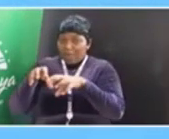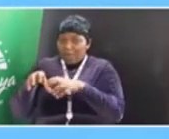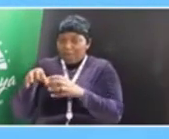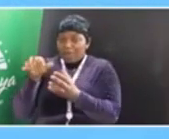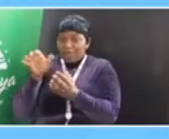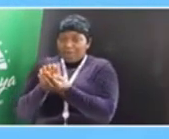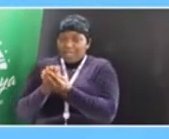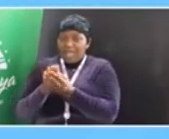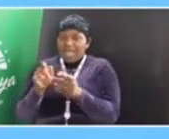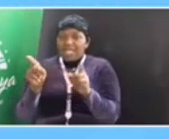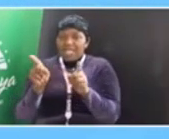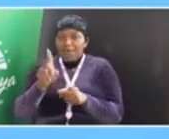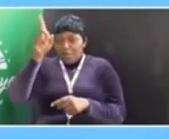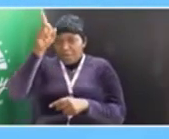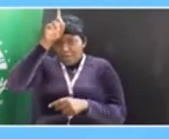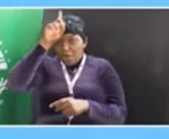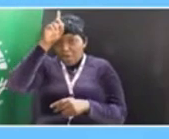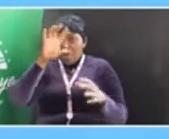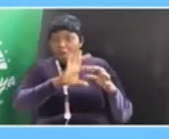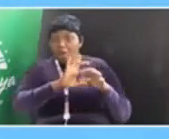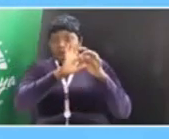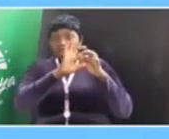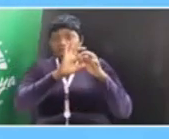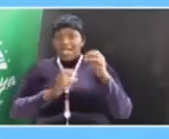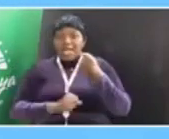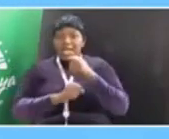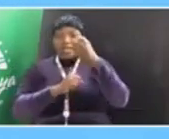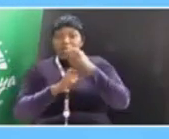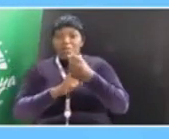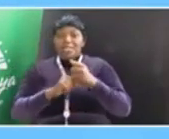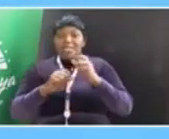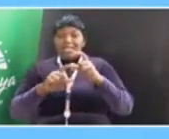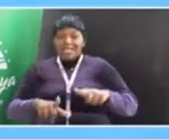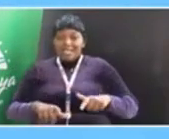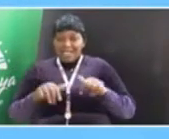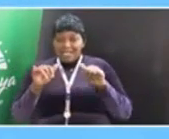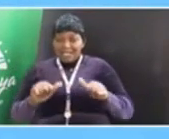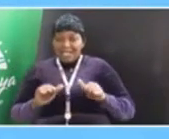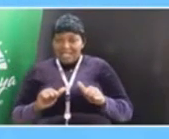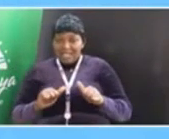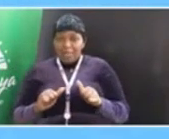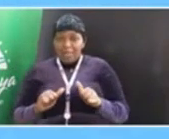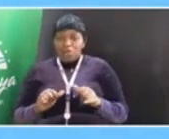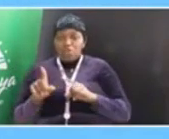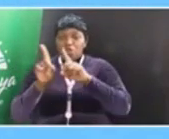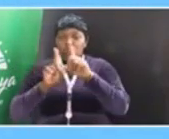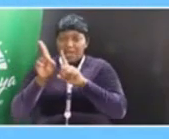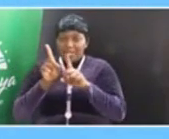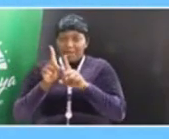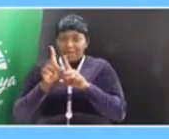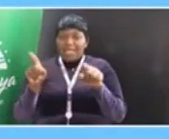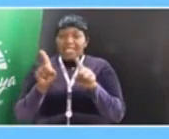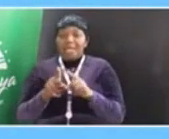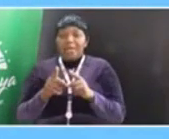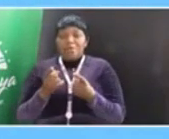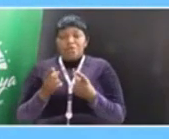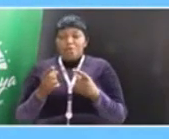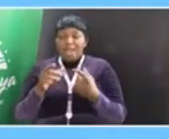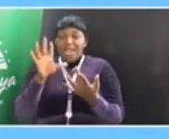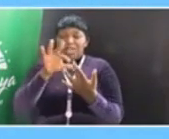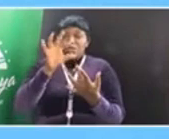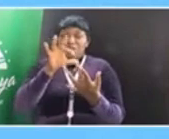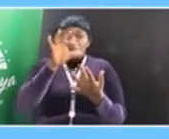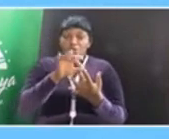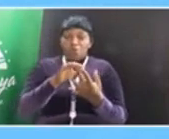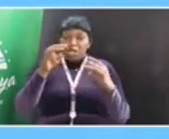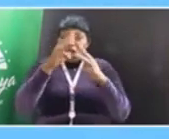with local culture supporting sustainable tourism. Or you may choose to savor our global renowned